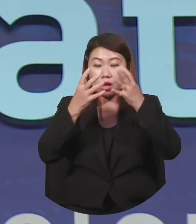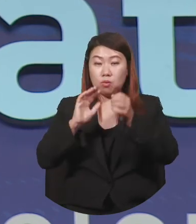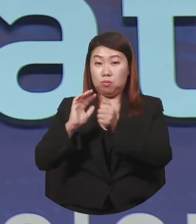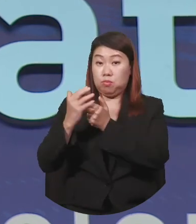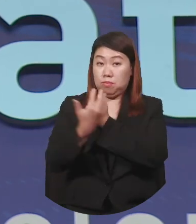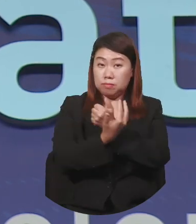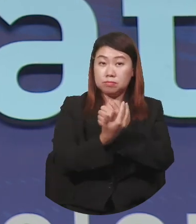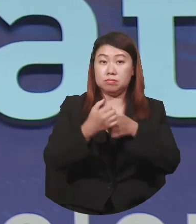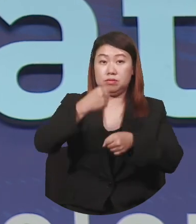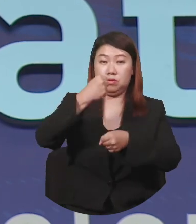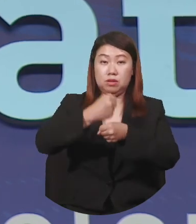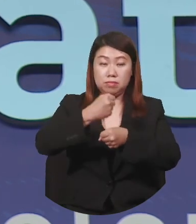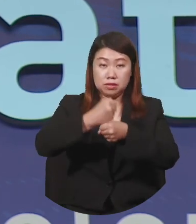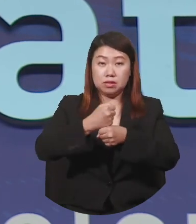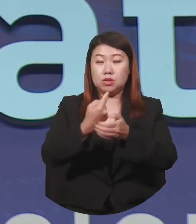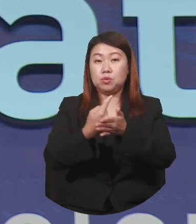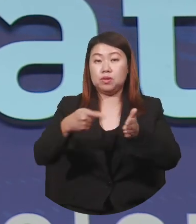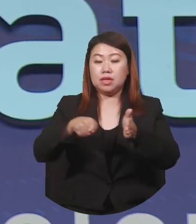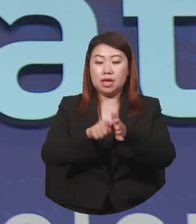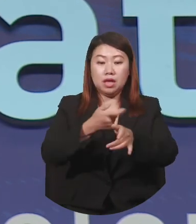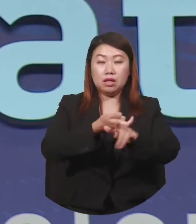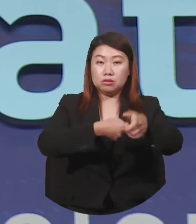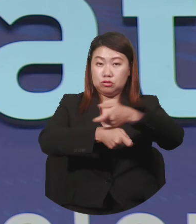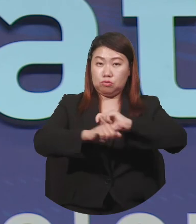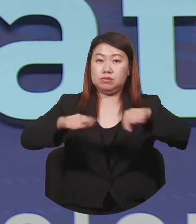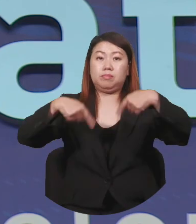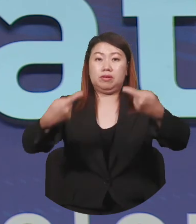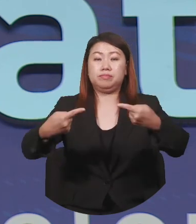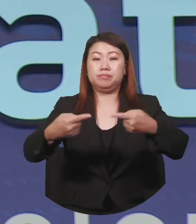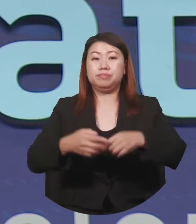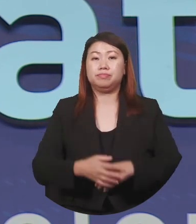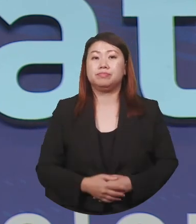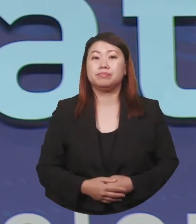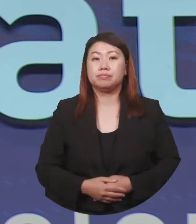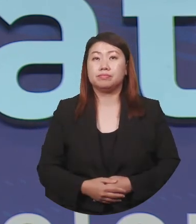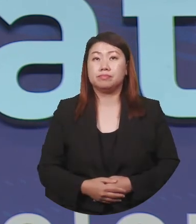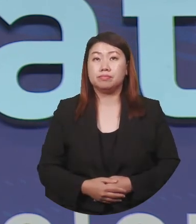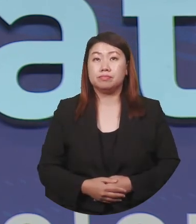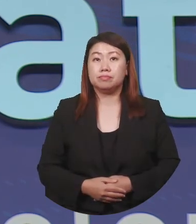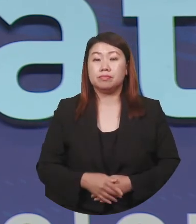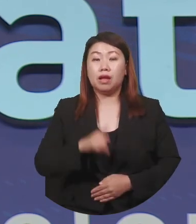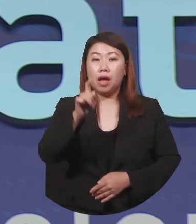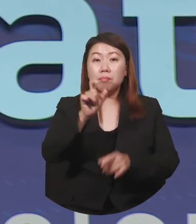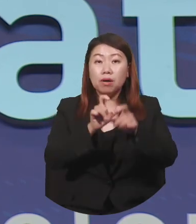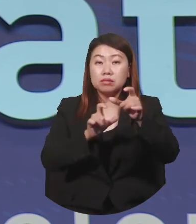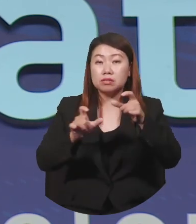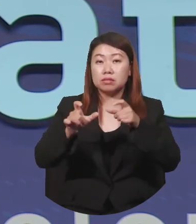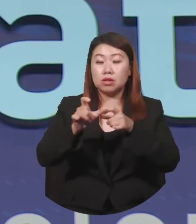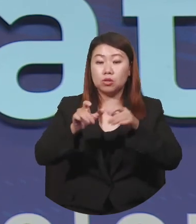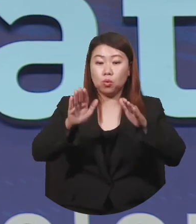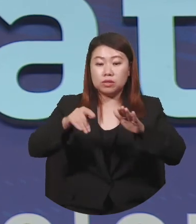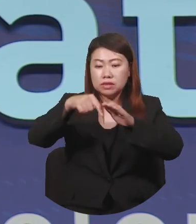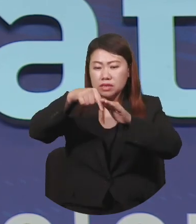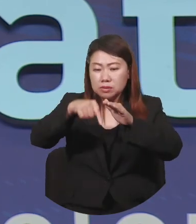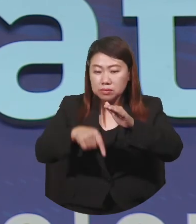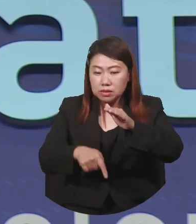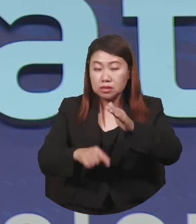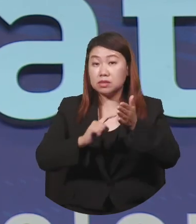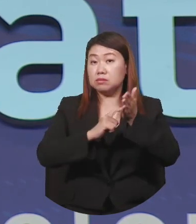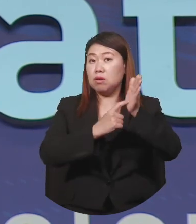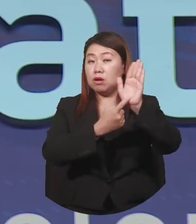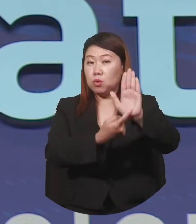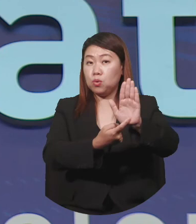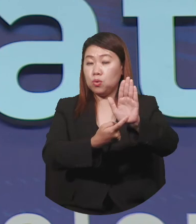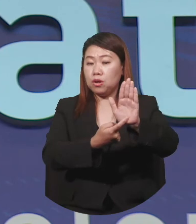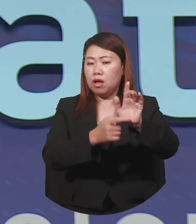the SDGs and realize global values. Once again, I express my deep gratitude to